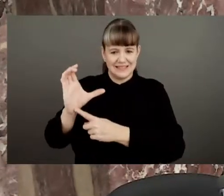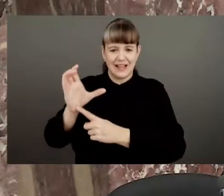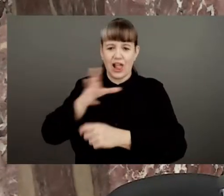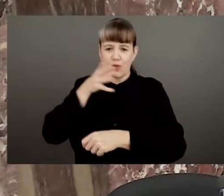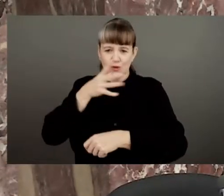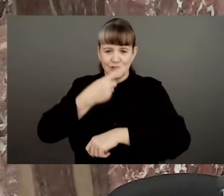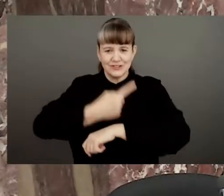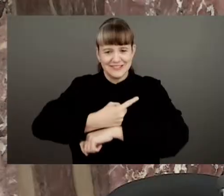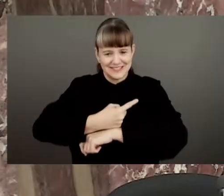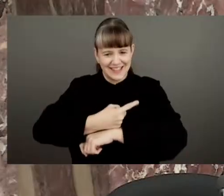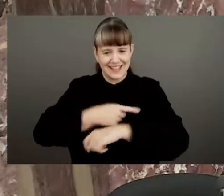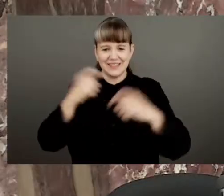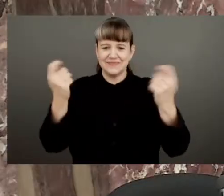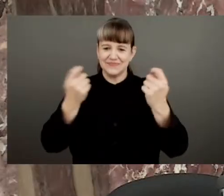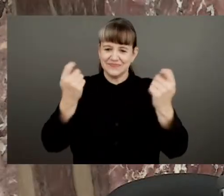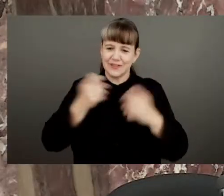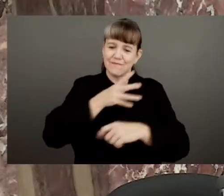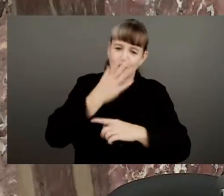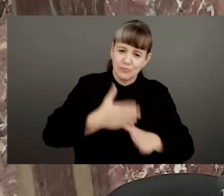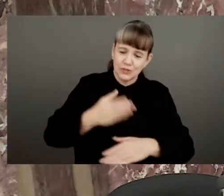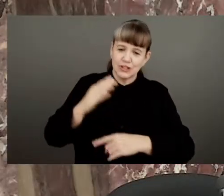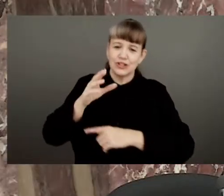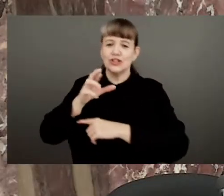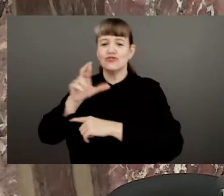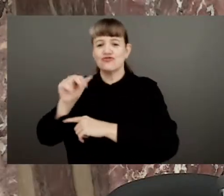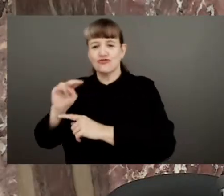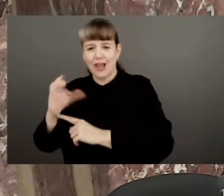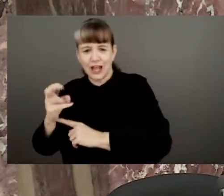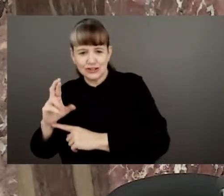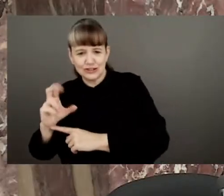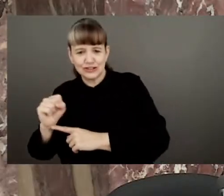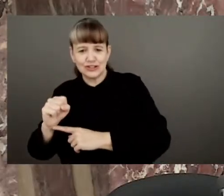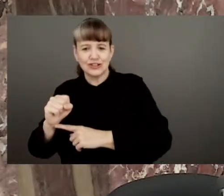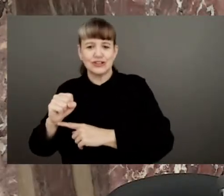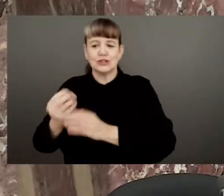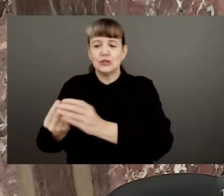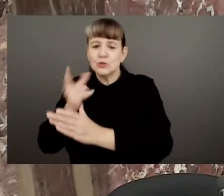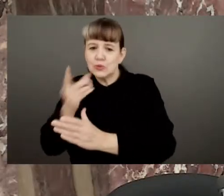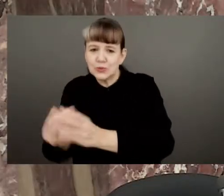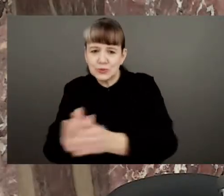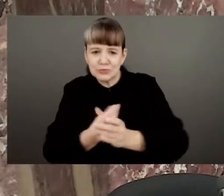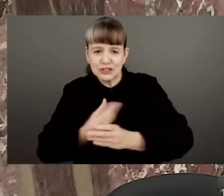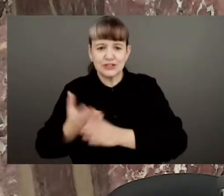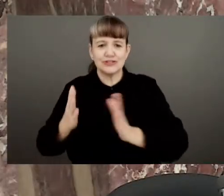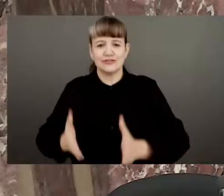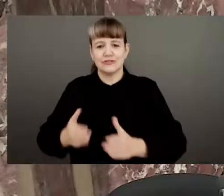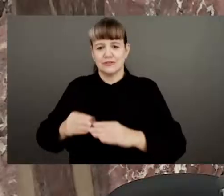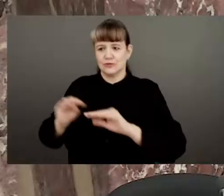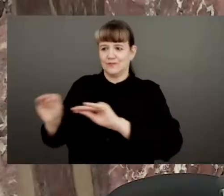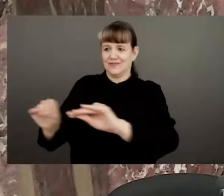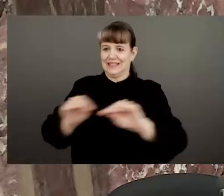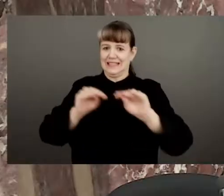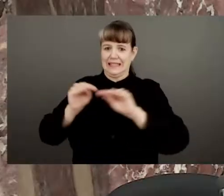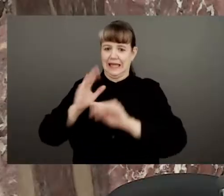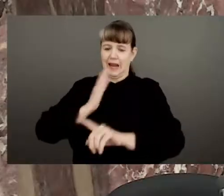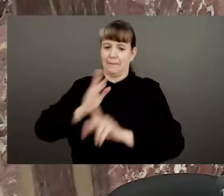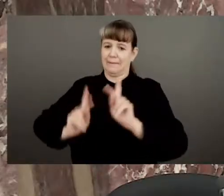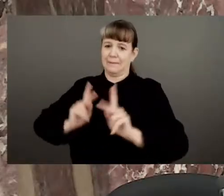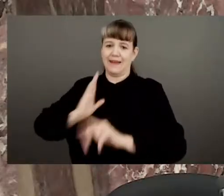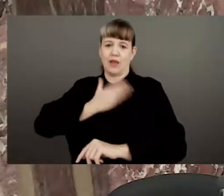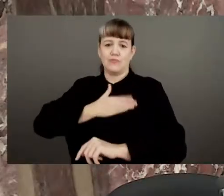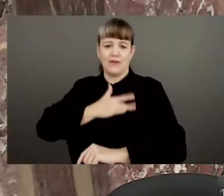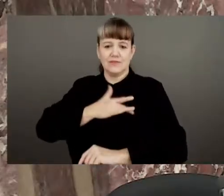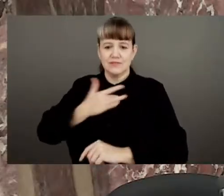economy. In my community of Abbotsford, the Sumas Prairie is the most productive agricultural land in all of